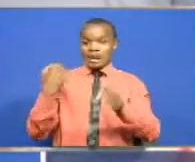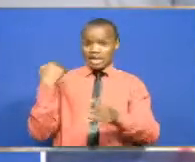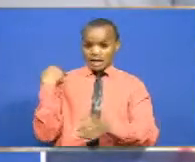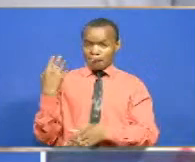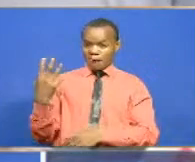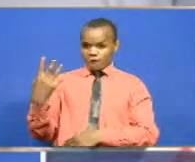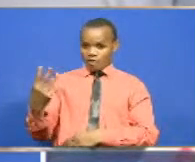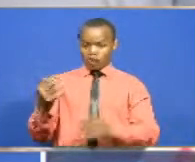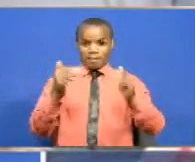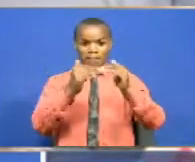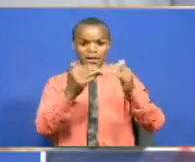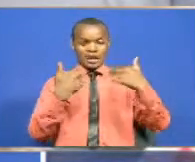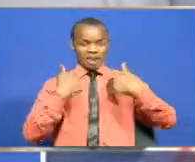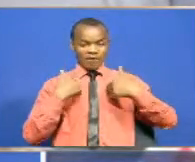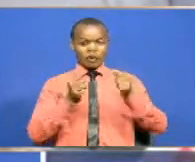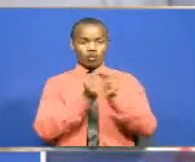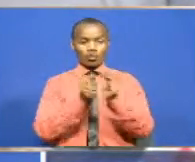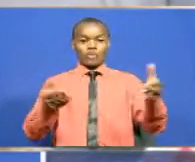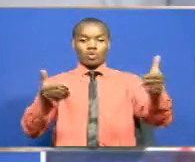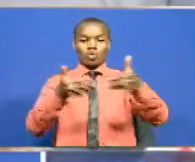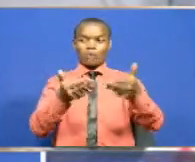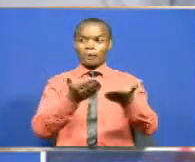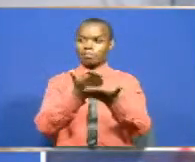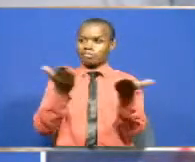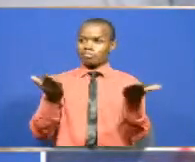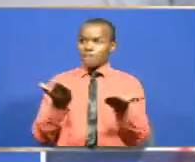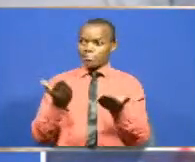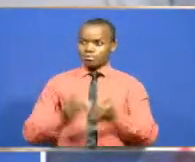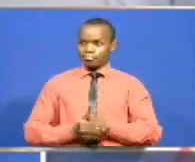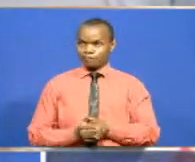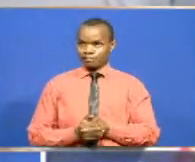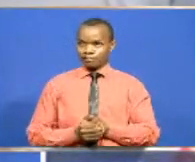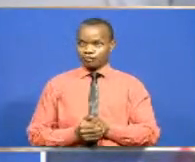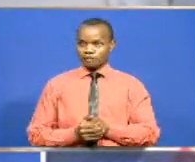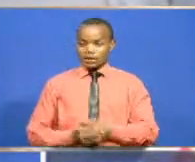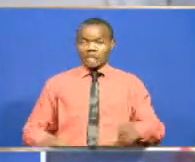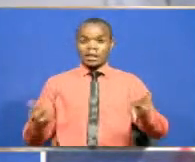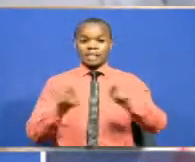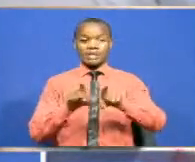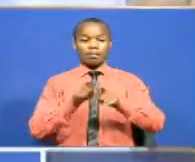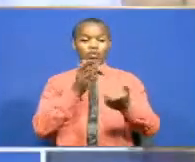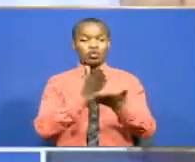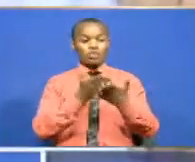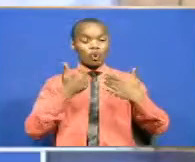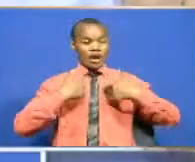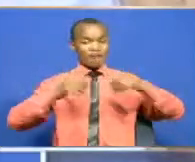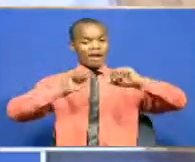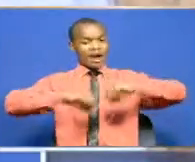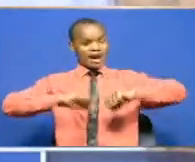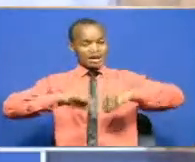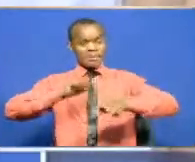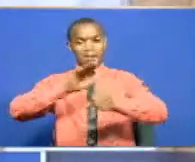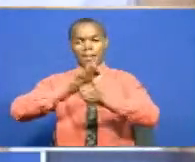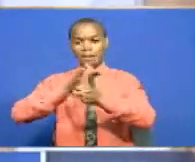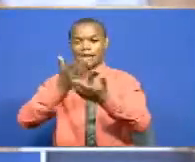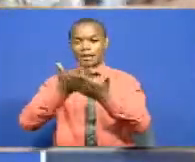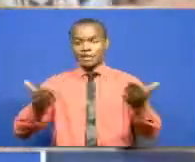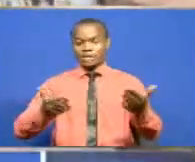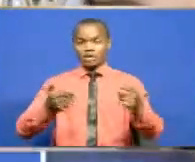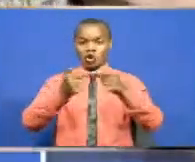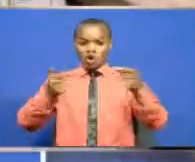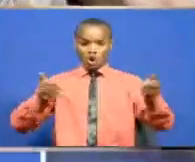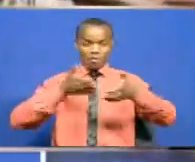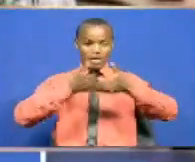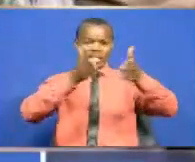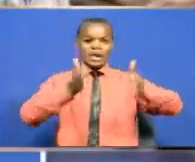having with them. And there is quite an agreement over many issues. Raila says the document seeks to